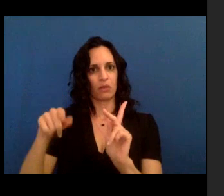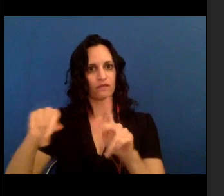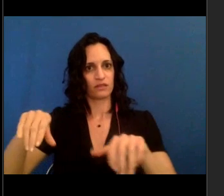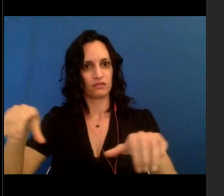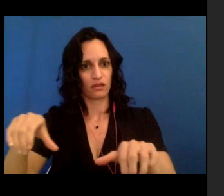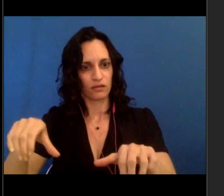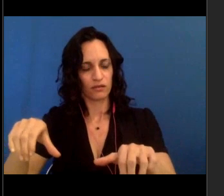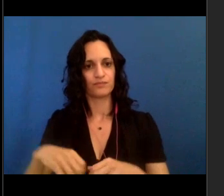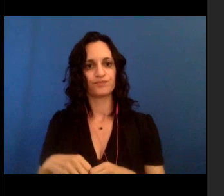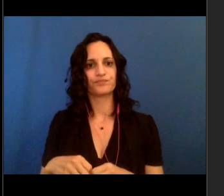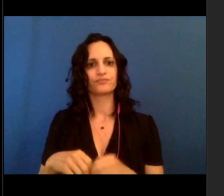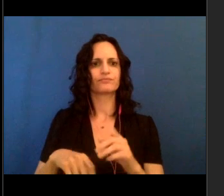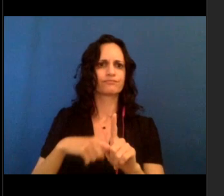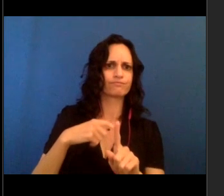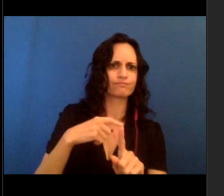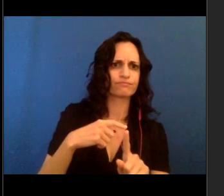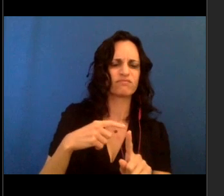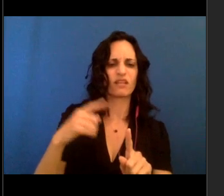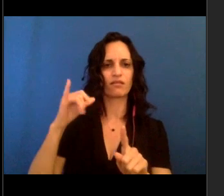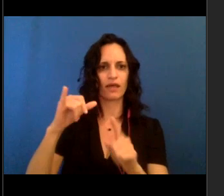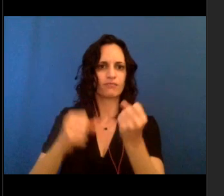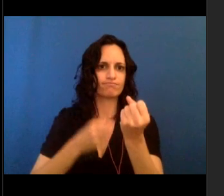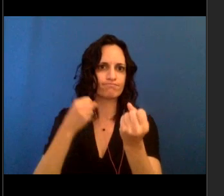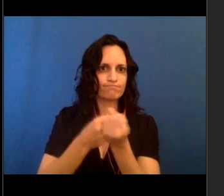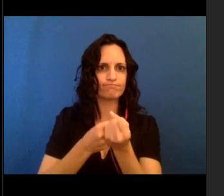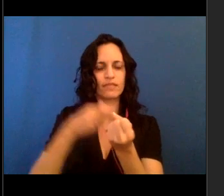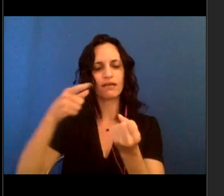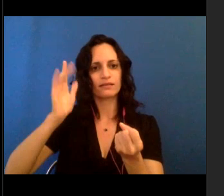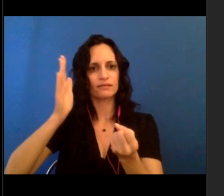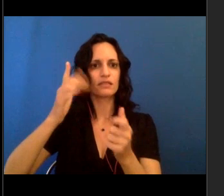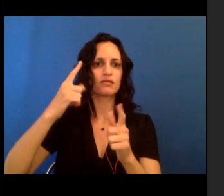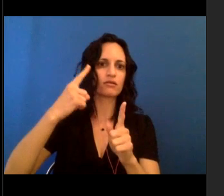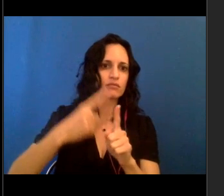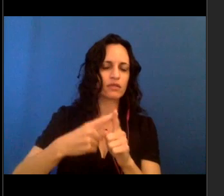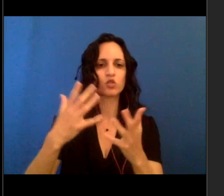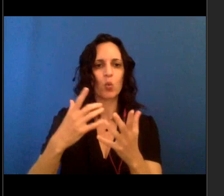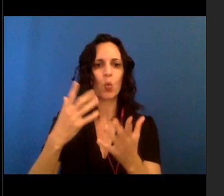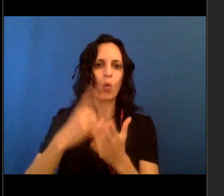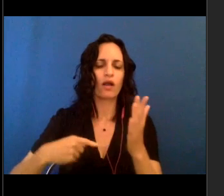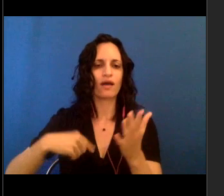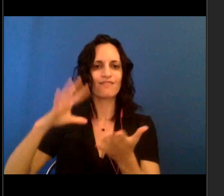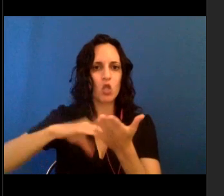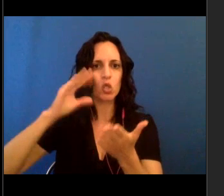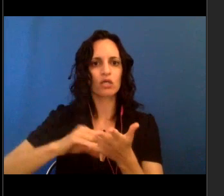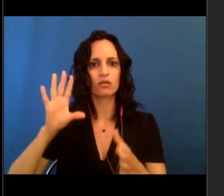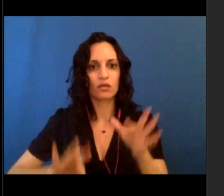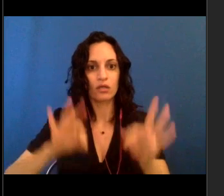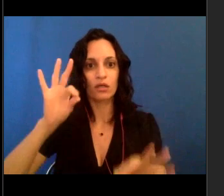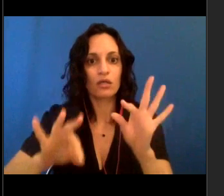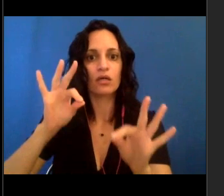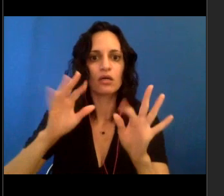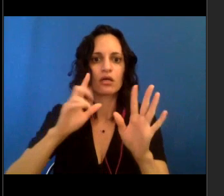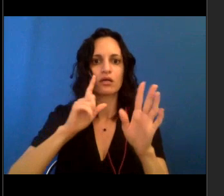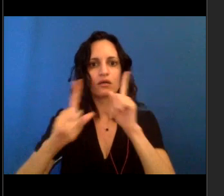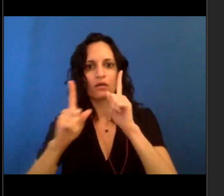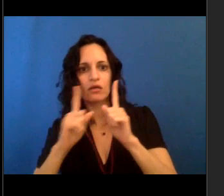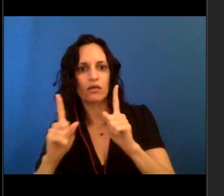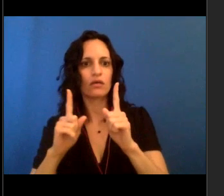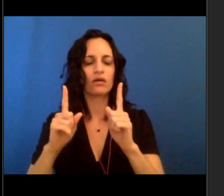many insights that I've gained through conversations with gracious and brilliant academic colleagues, including my co-presenters and many